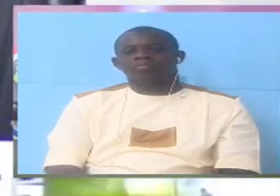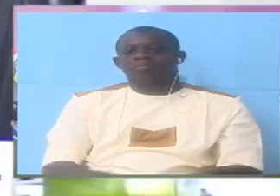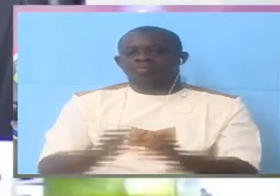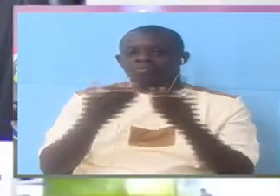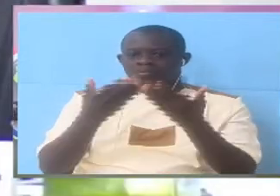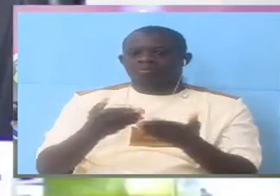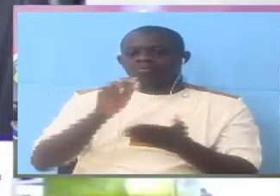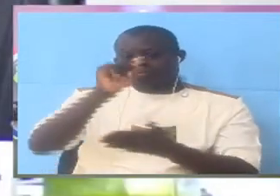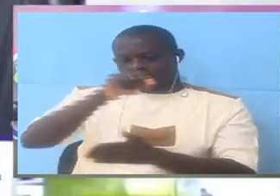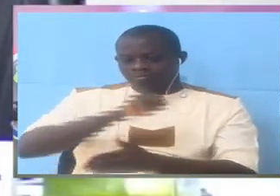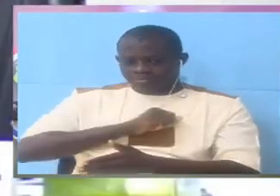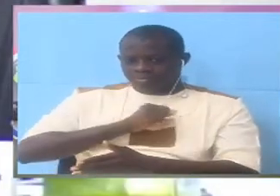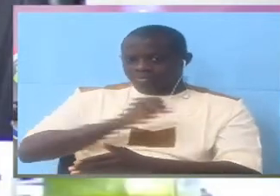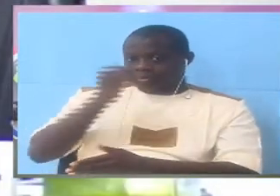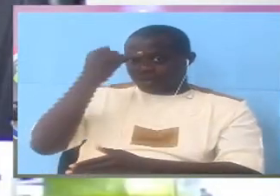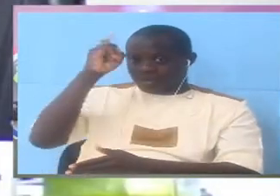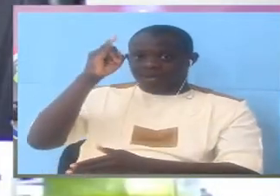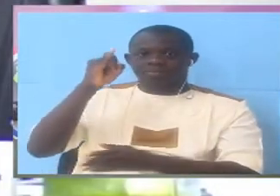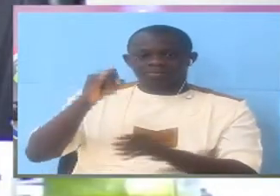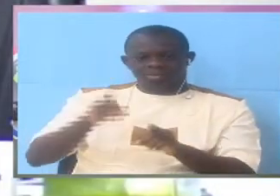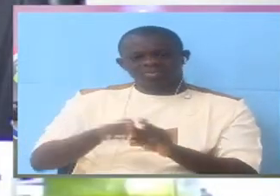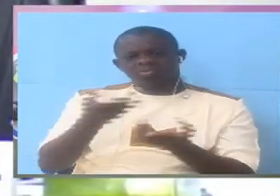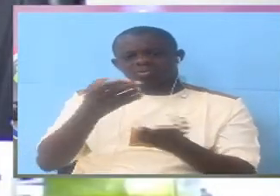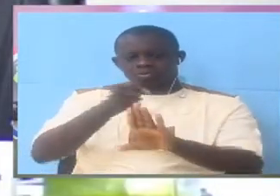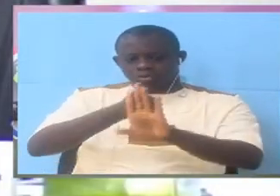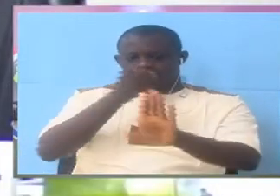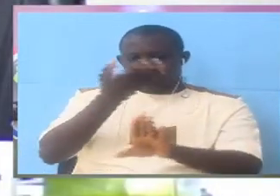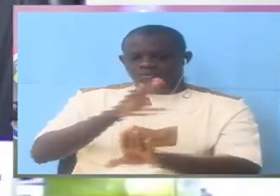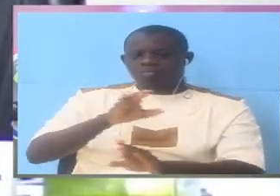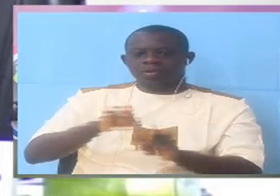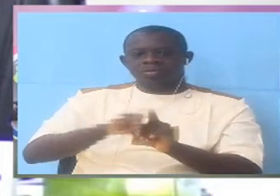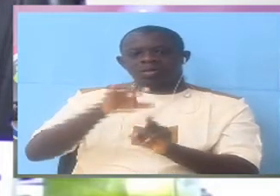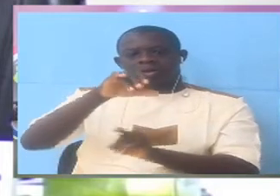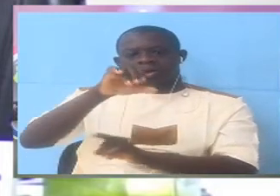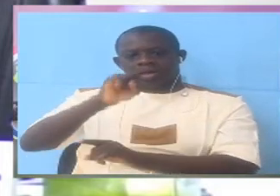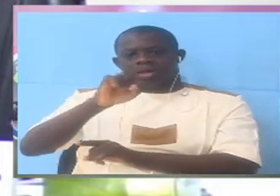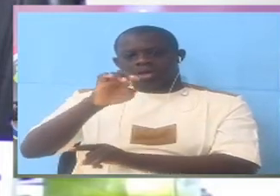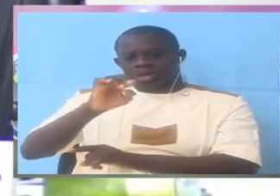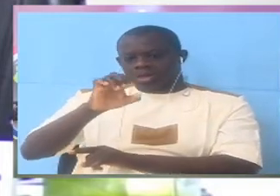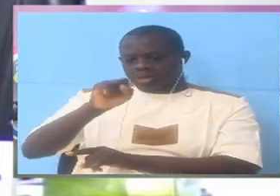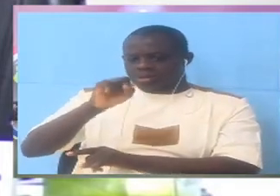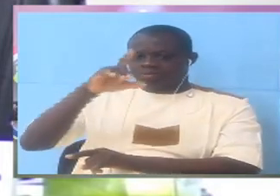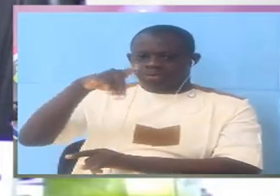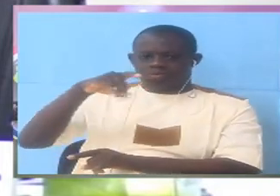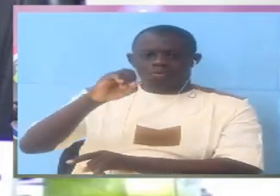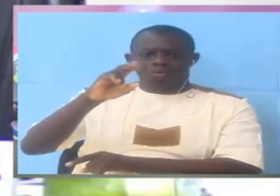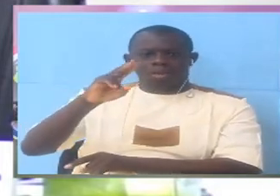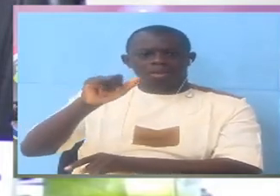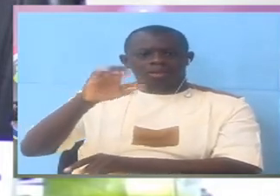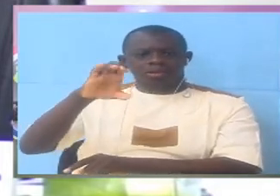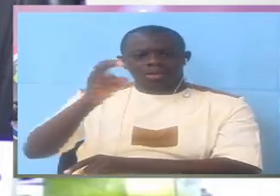suggesting that counter-espionage is part of the Directorate of Internal Security? Muntai kame itande ja wala